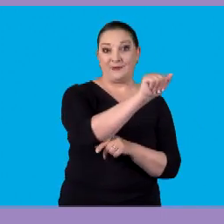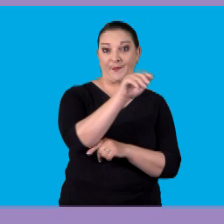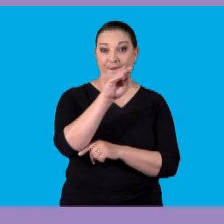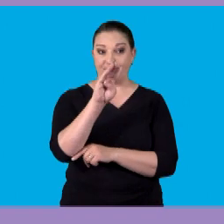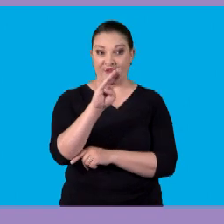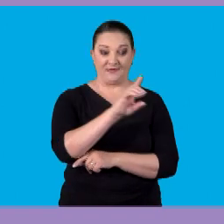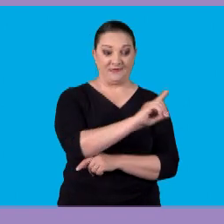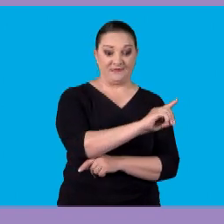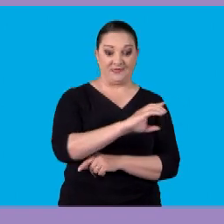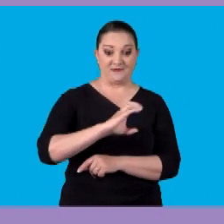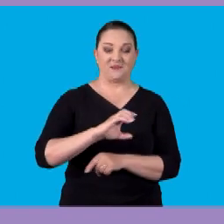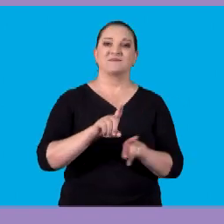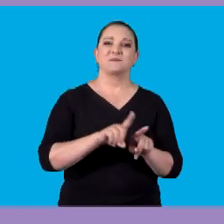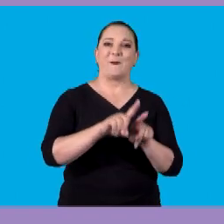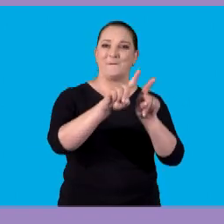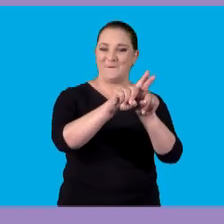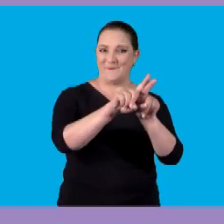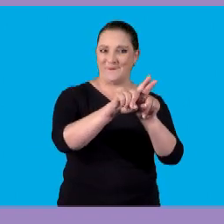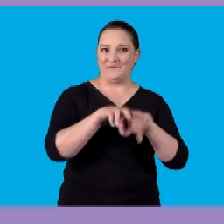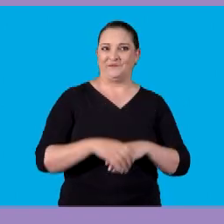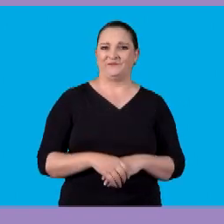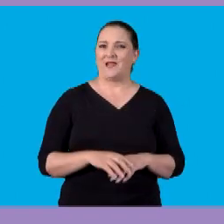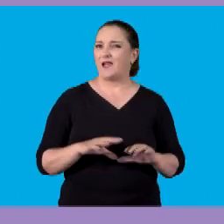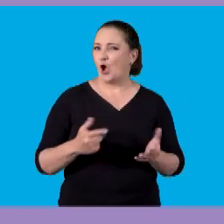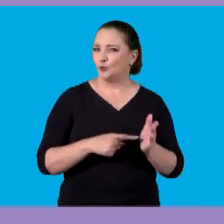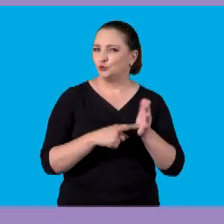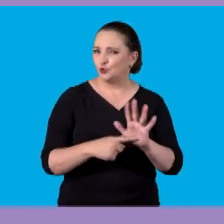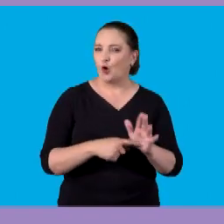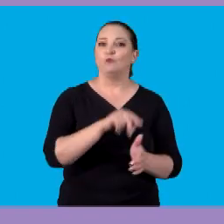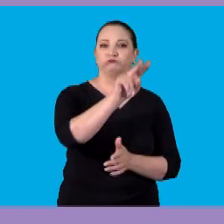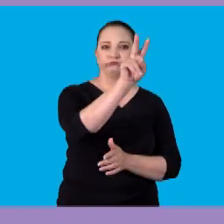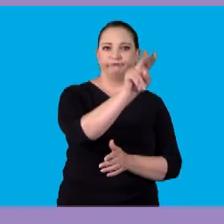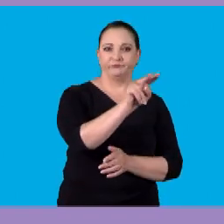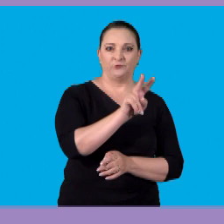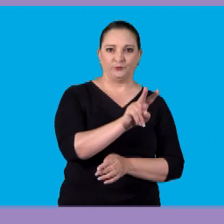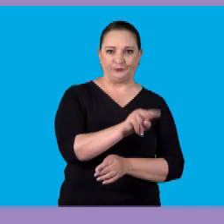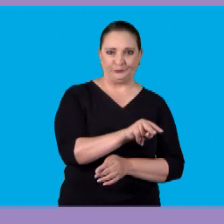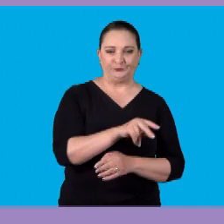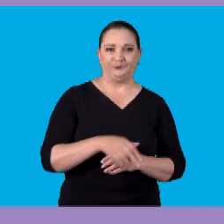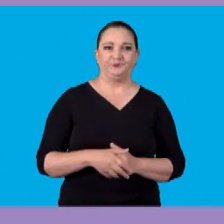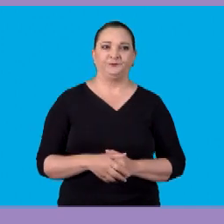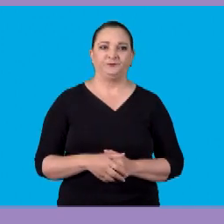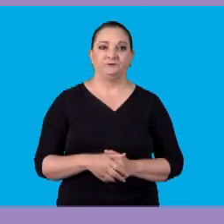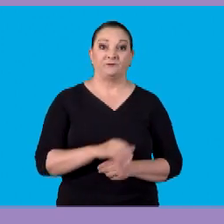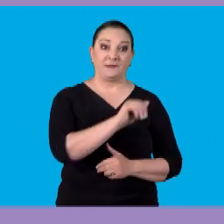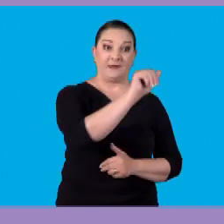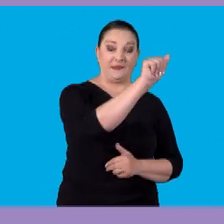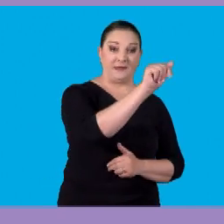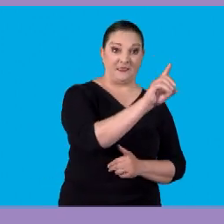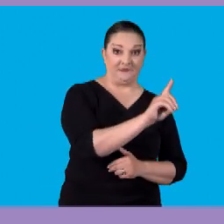be equal to DC, and that is the symbol that is used for equal sides. And also we